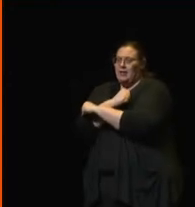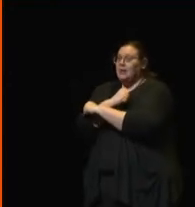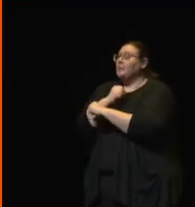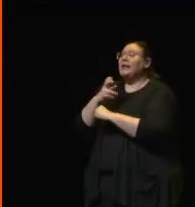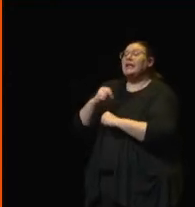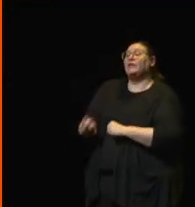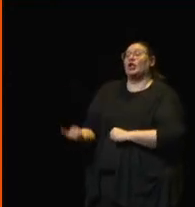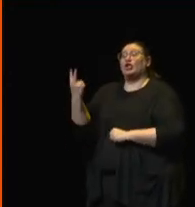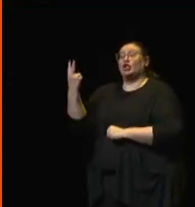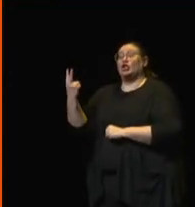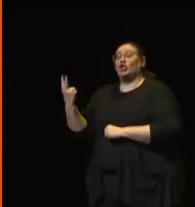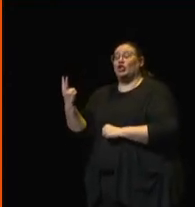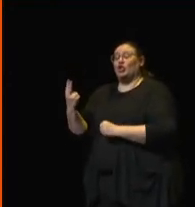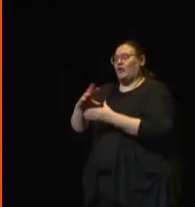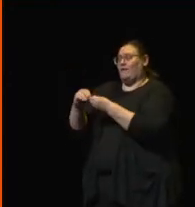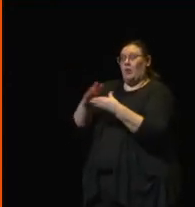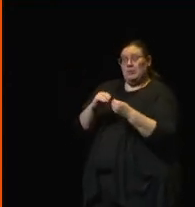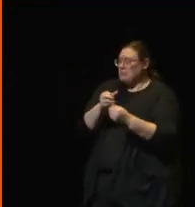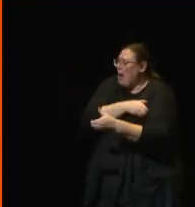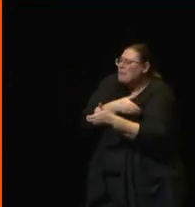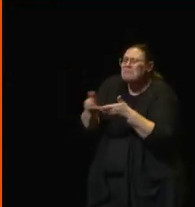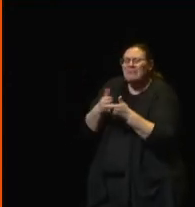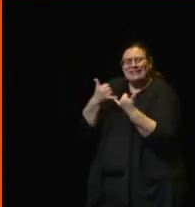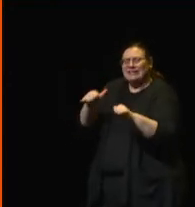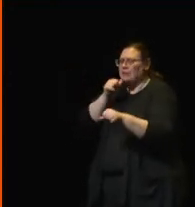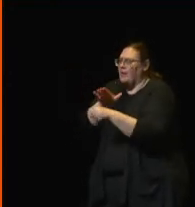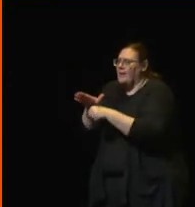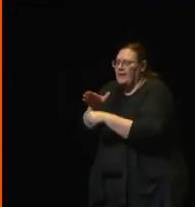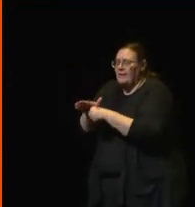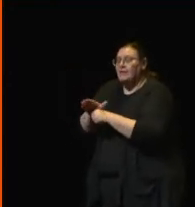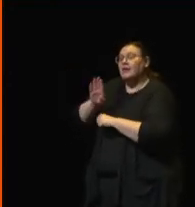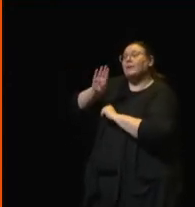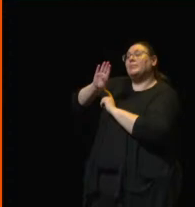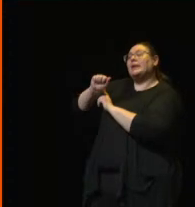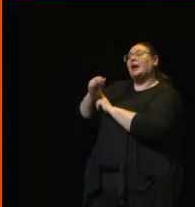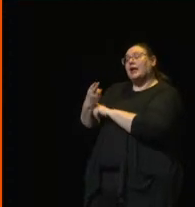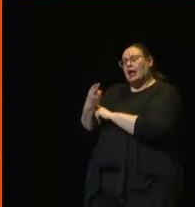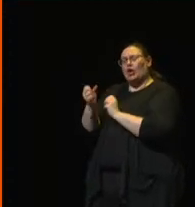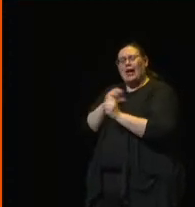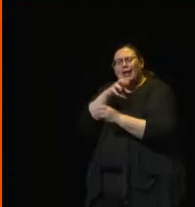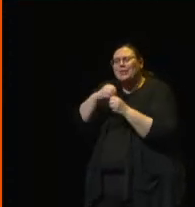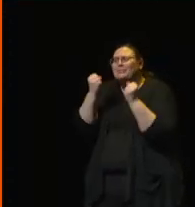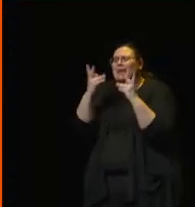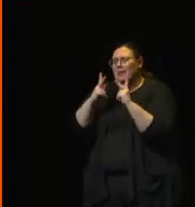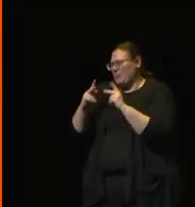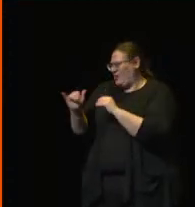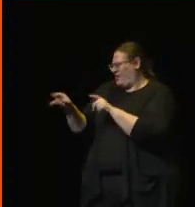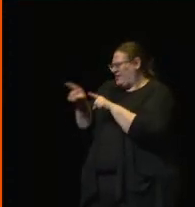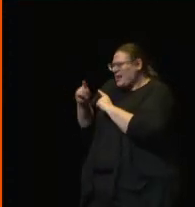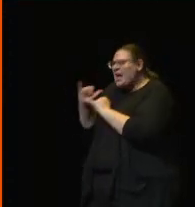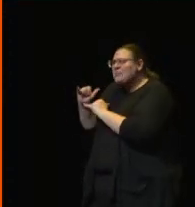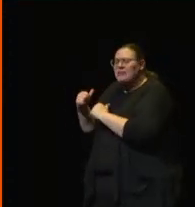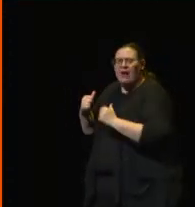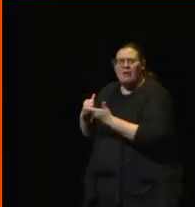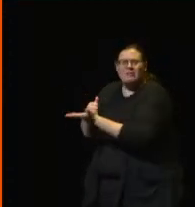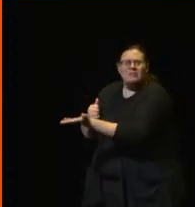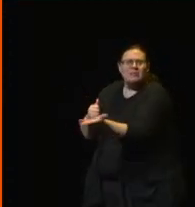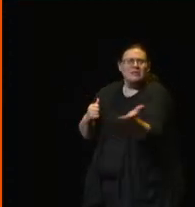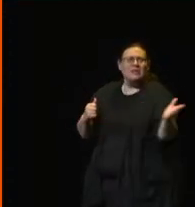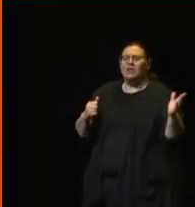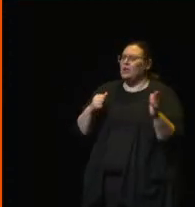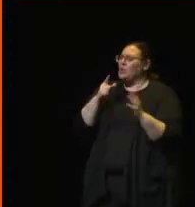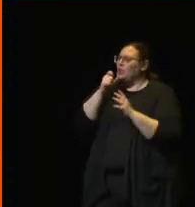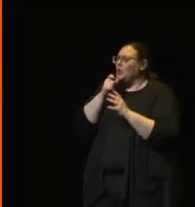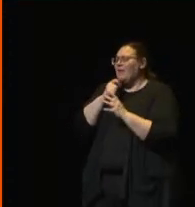voices would not be enough. We knew that Be a Hero could be a movement of many others like us who had suffered great loss at the hands of our